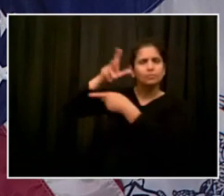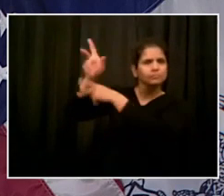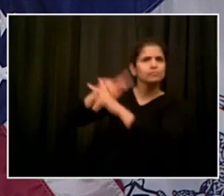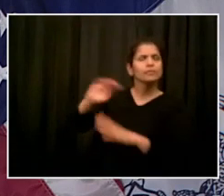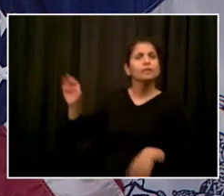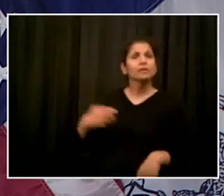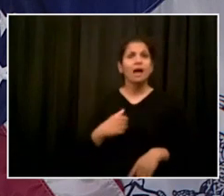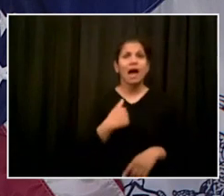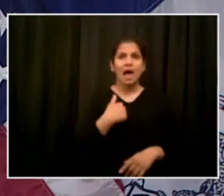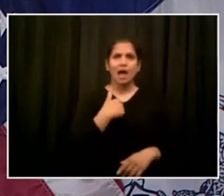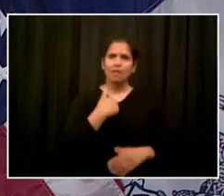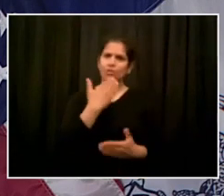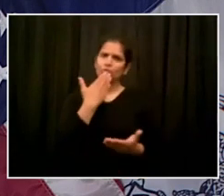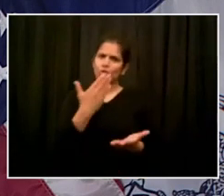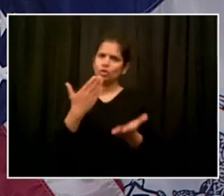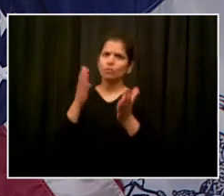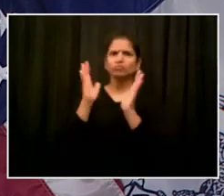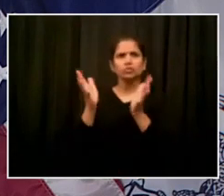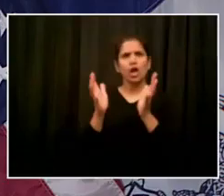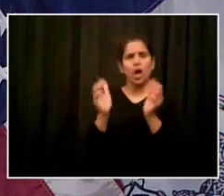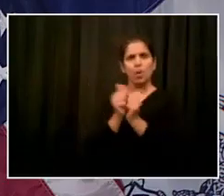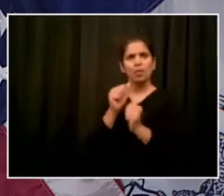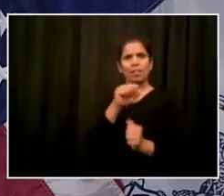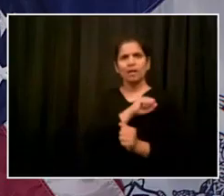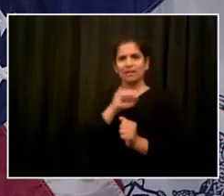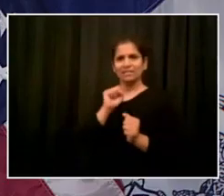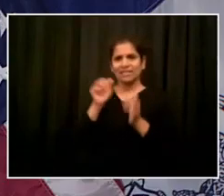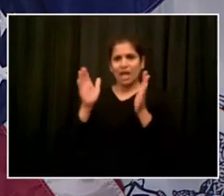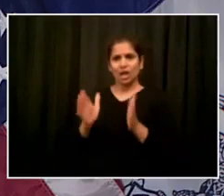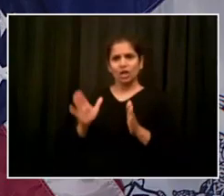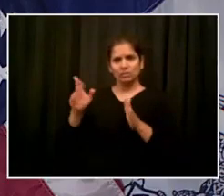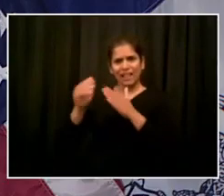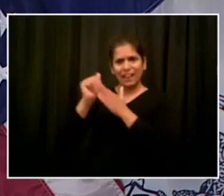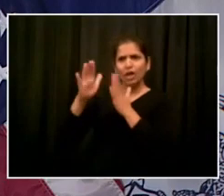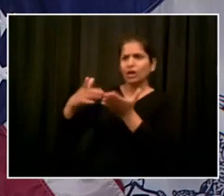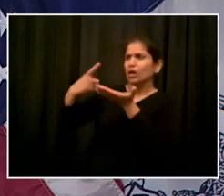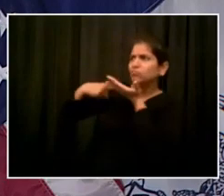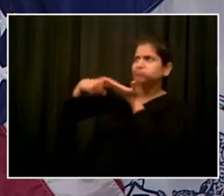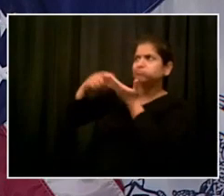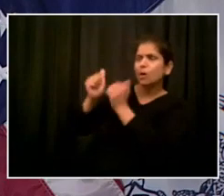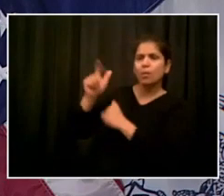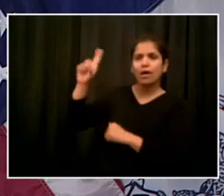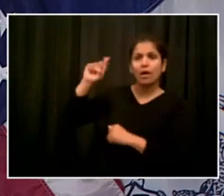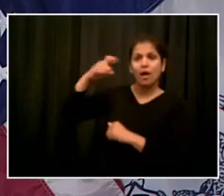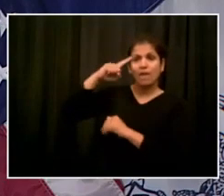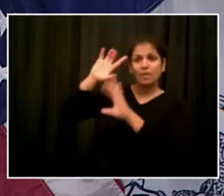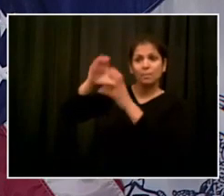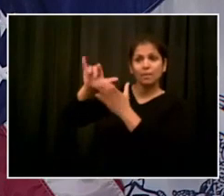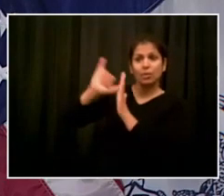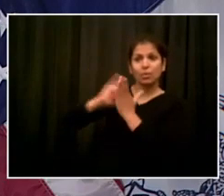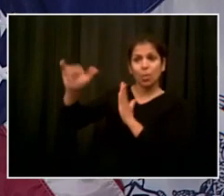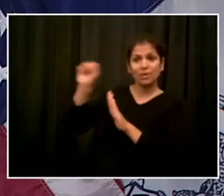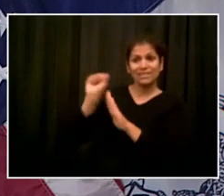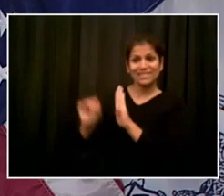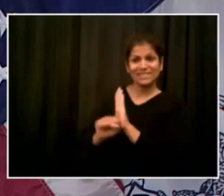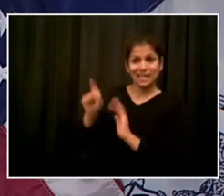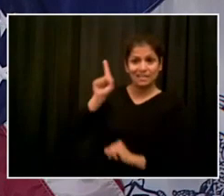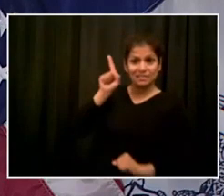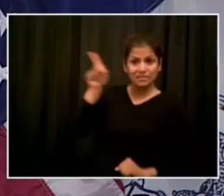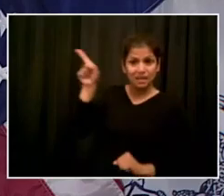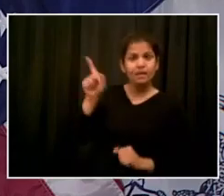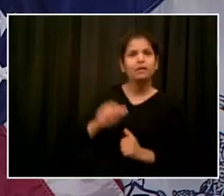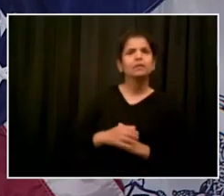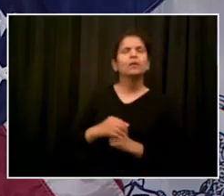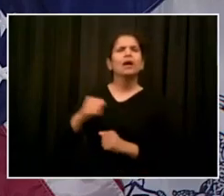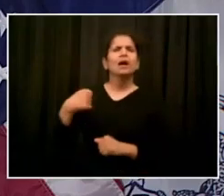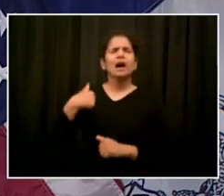together. Everyone's looking for the right way to get something done that everyone can feel good about. And I am very confident, based on those